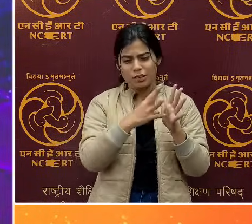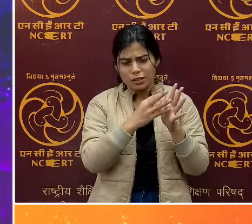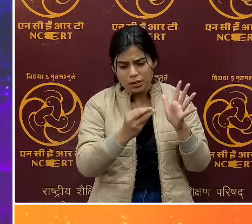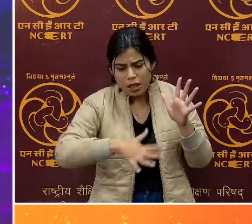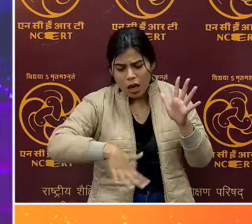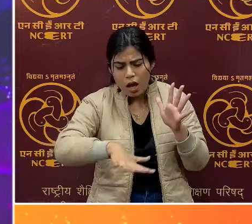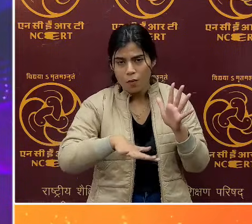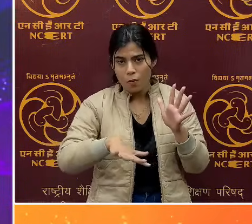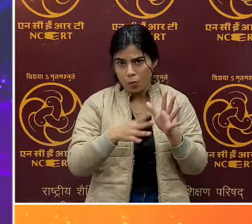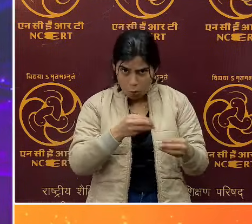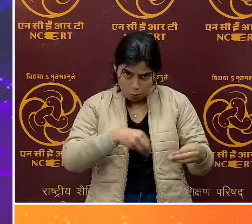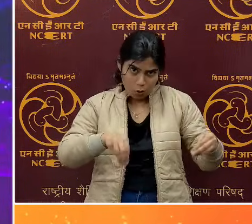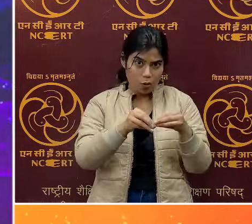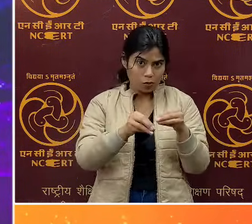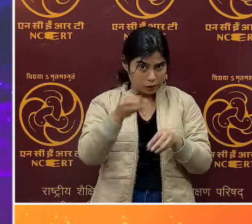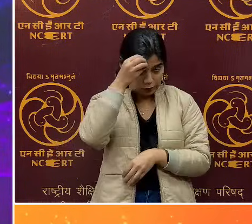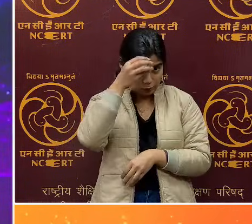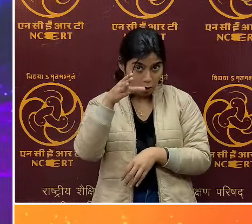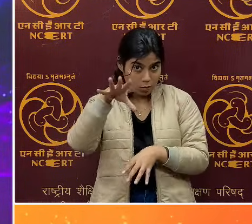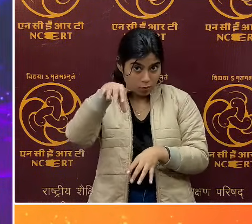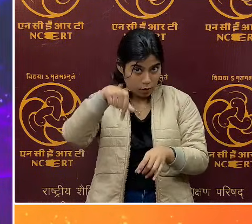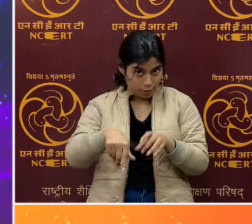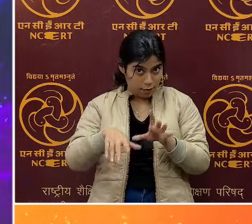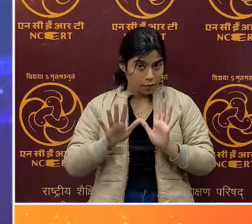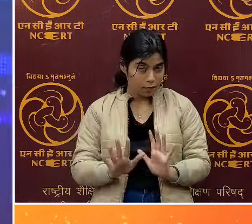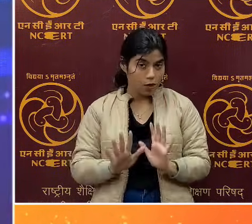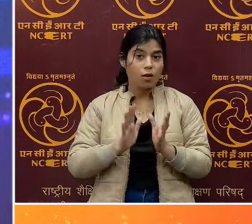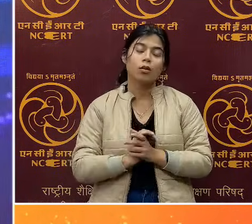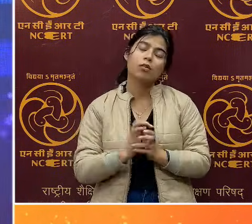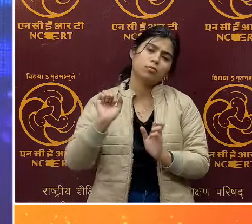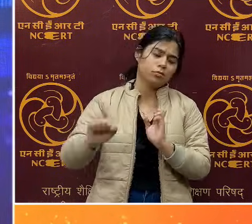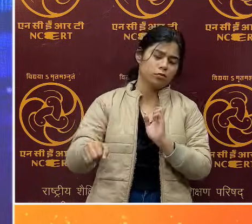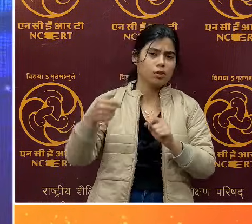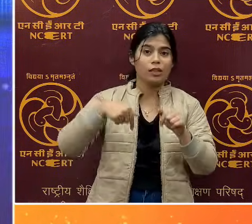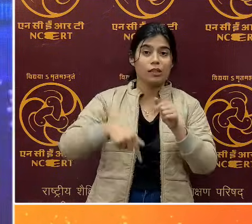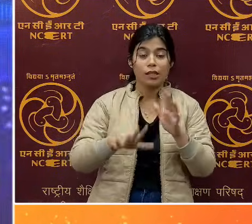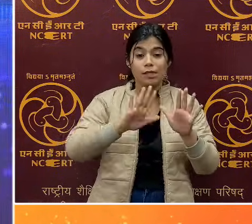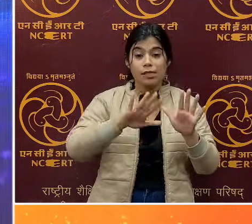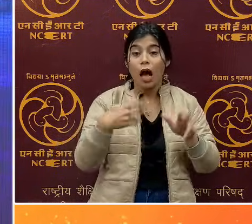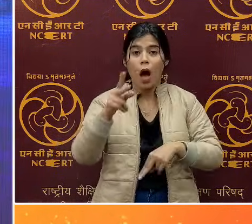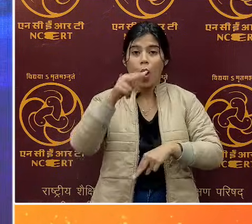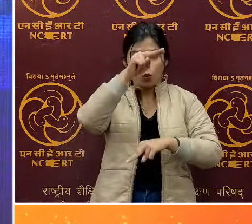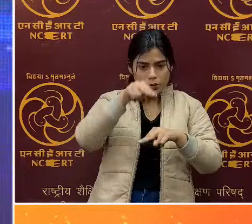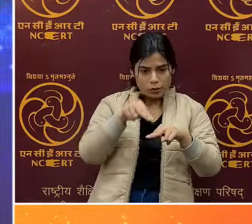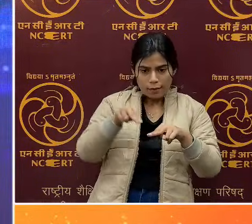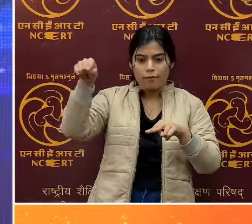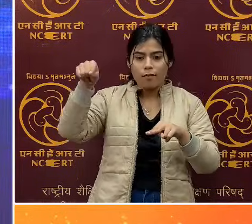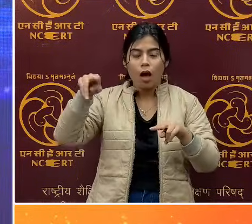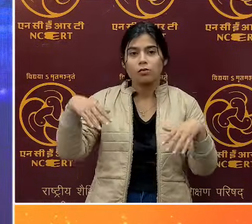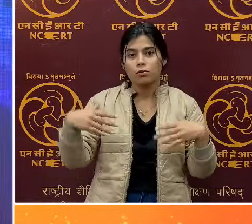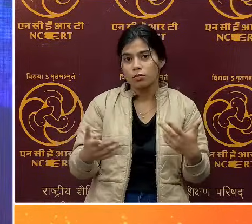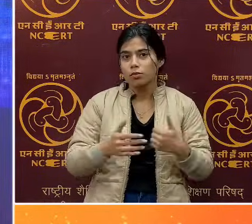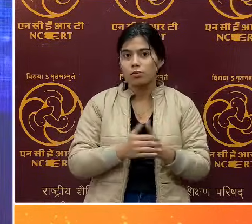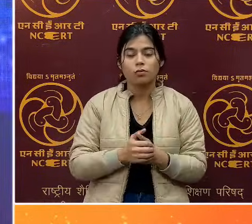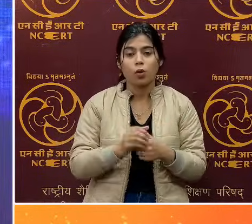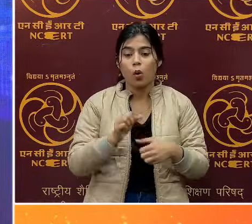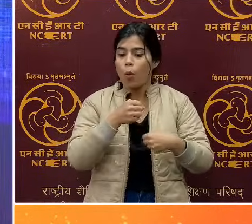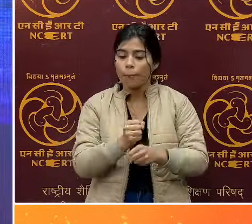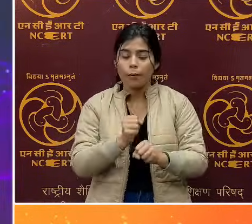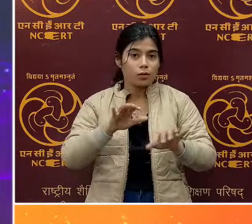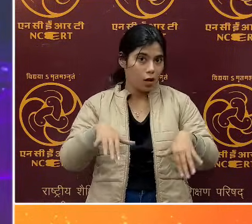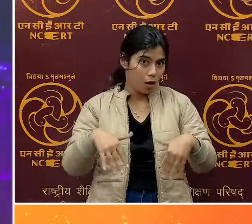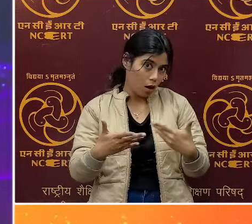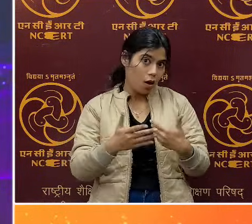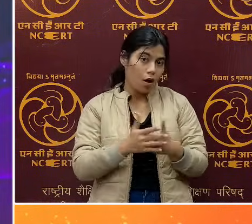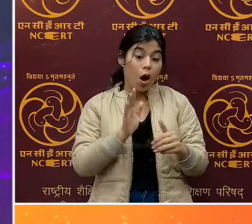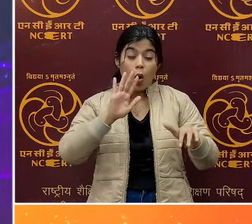proceed towards the reflection part as well? Yes. So today we'll see how reflections are formed or how So, they firstly, are